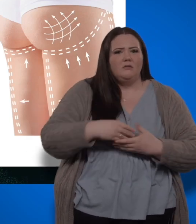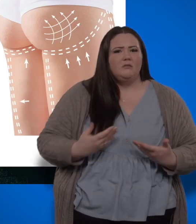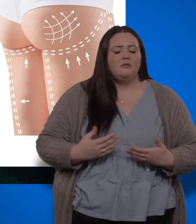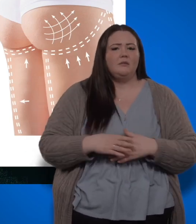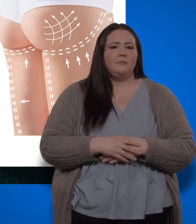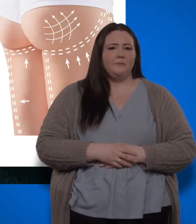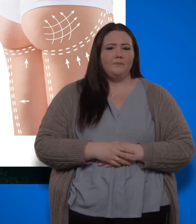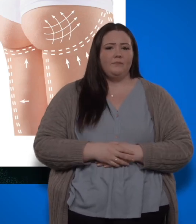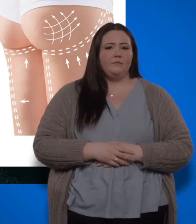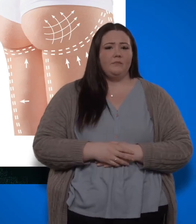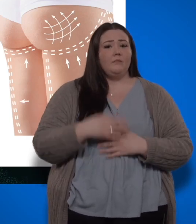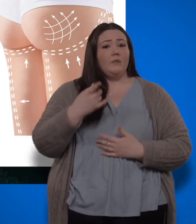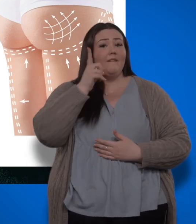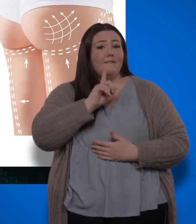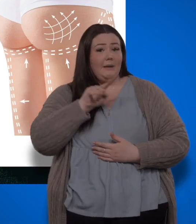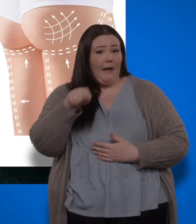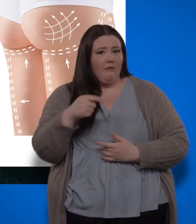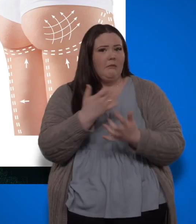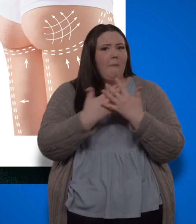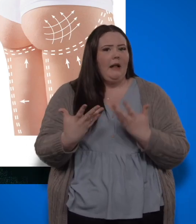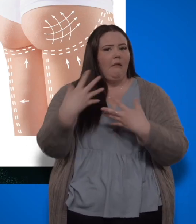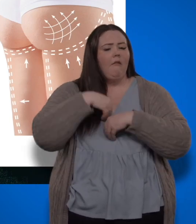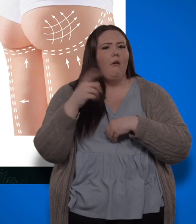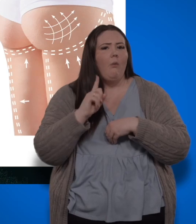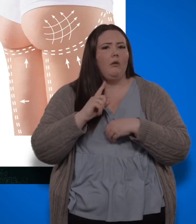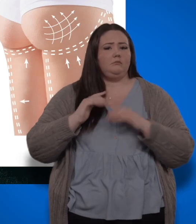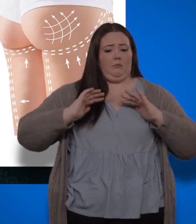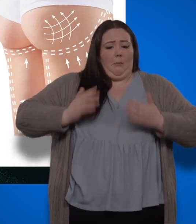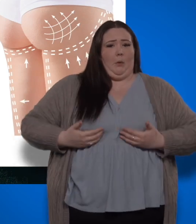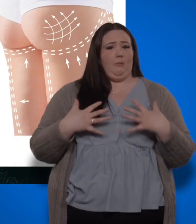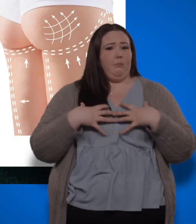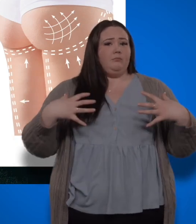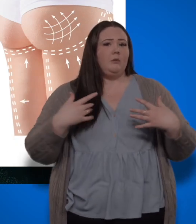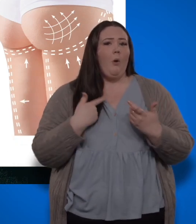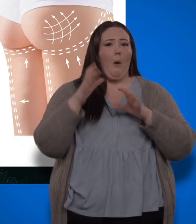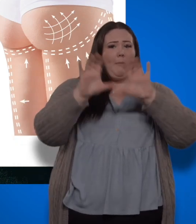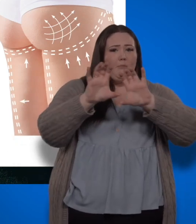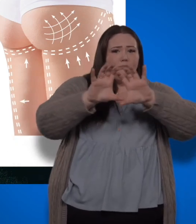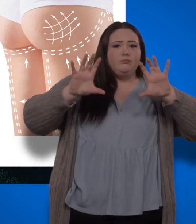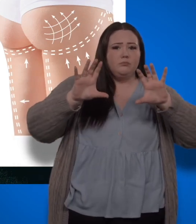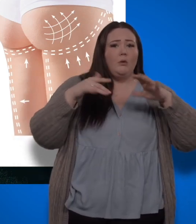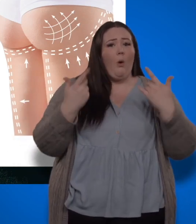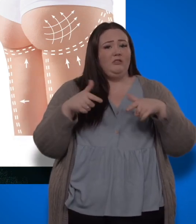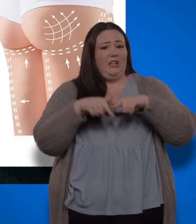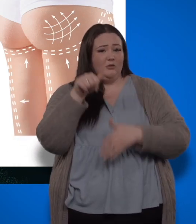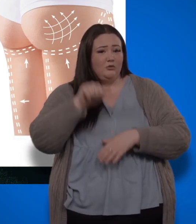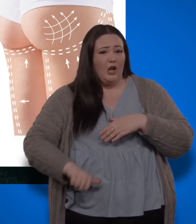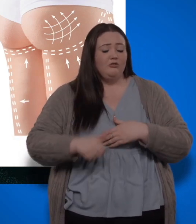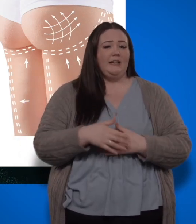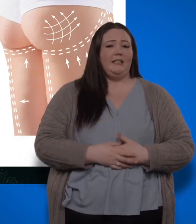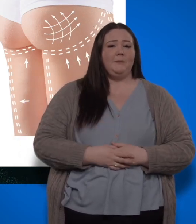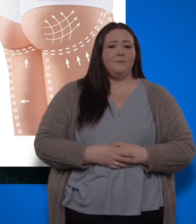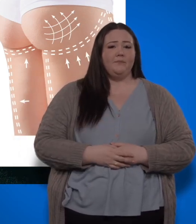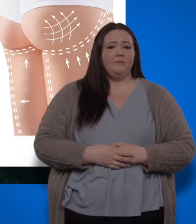enhancement, buttock manipulation, and, would you believe, genital surgery. I'm not going to go into genital surgery. You'll be pleased to know this is a